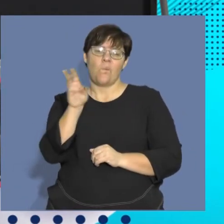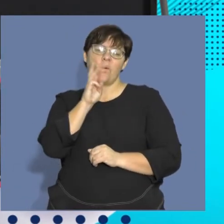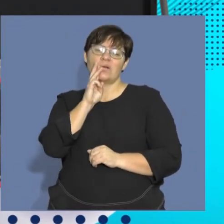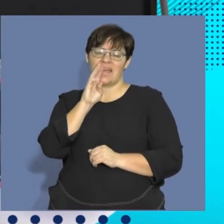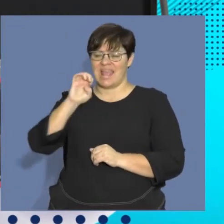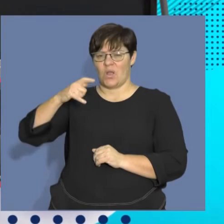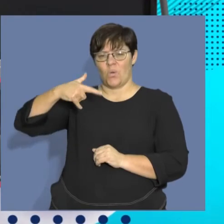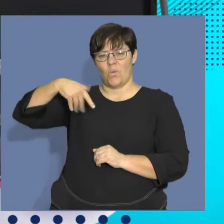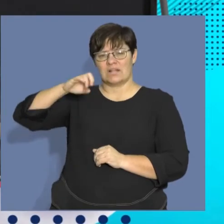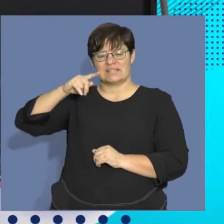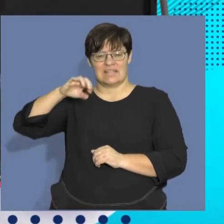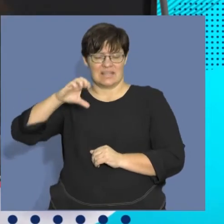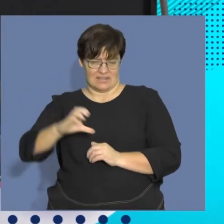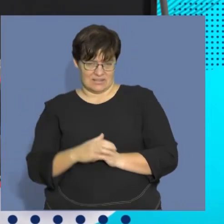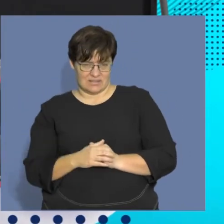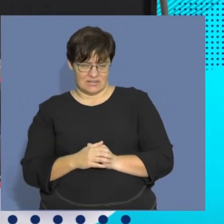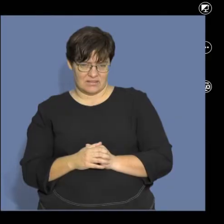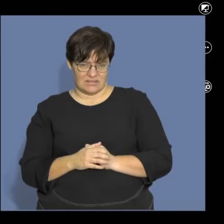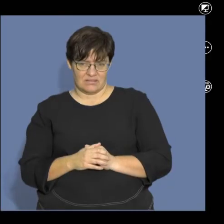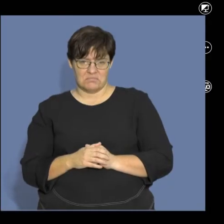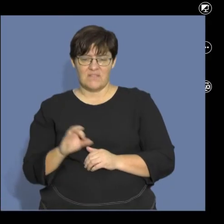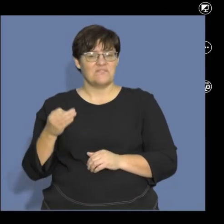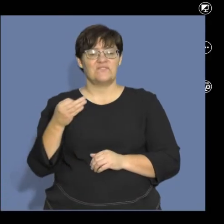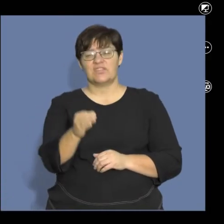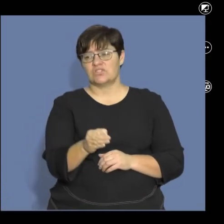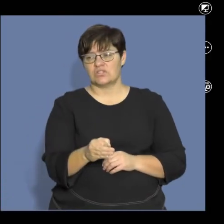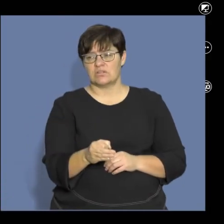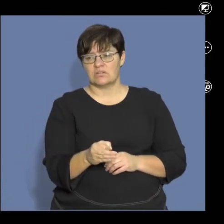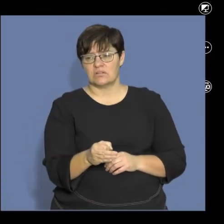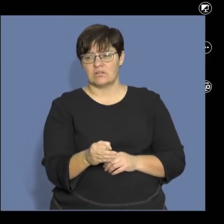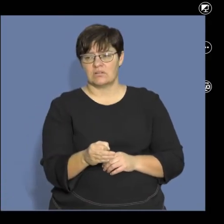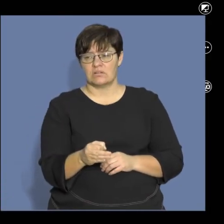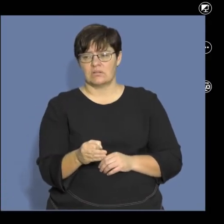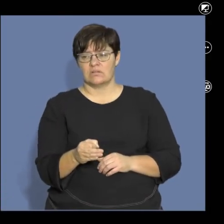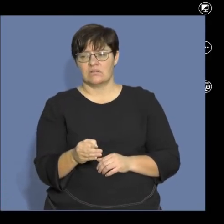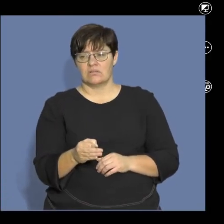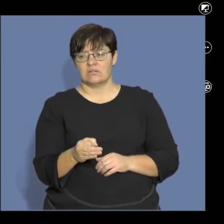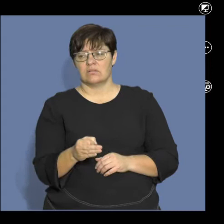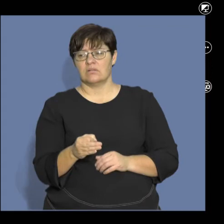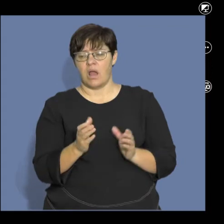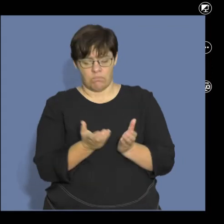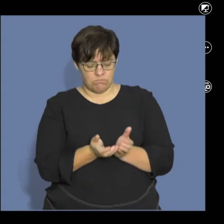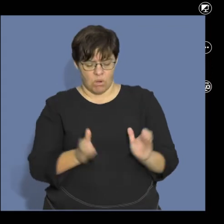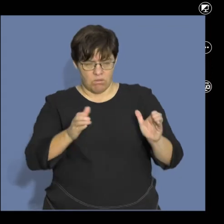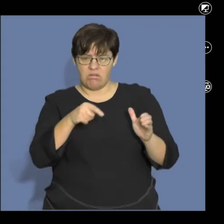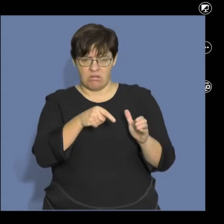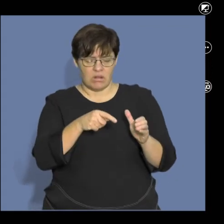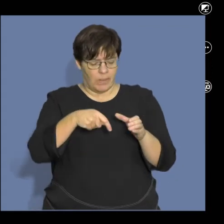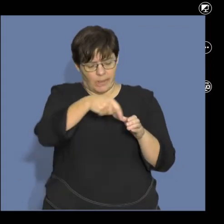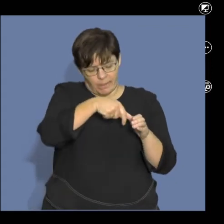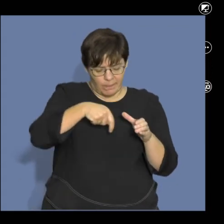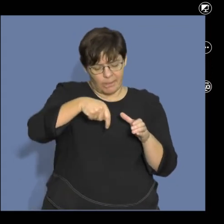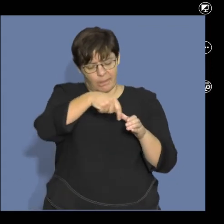ecosystem. So this poor little fish, inside its bowl, it's got very